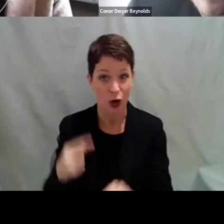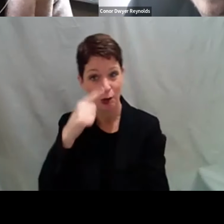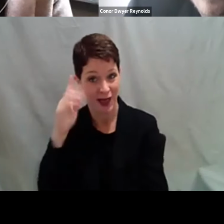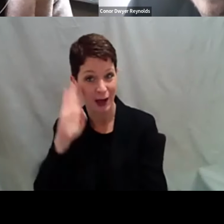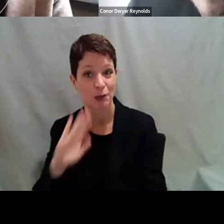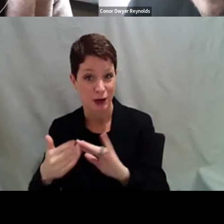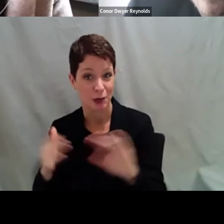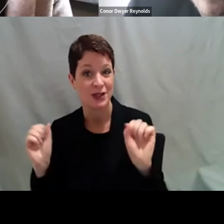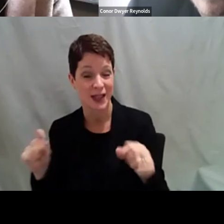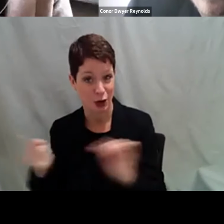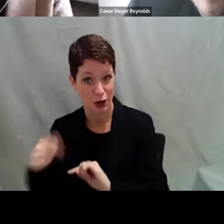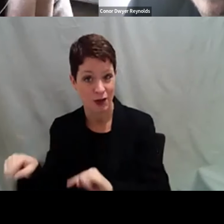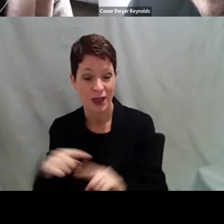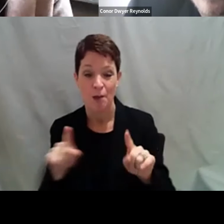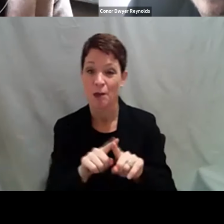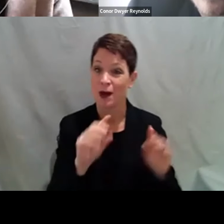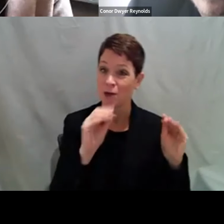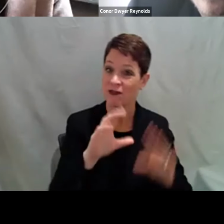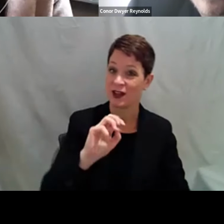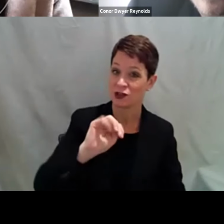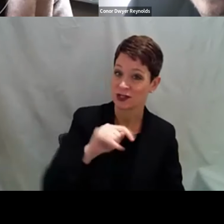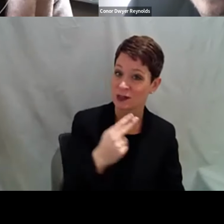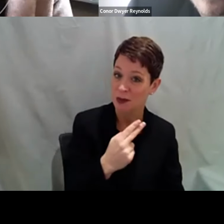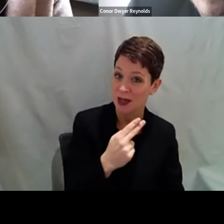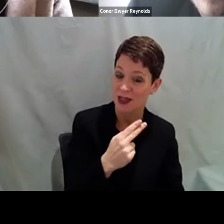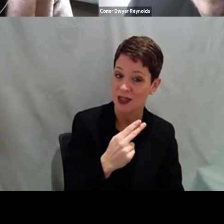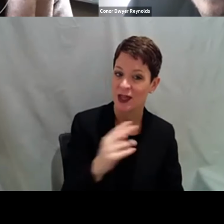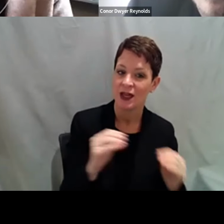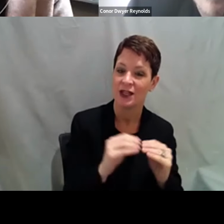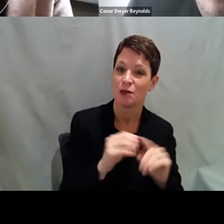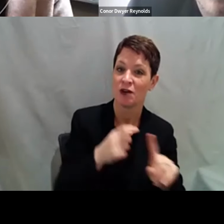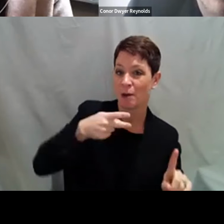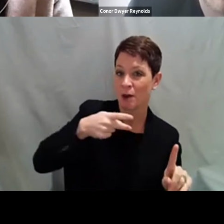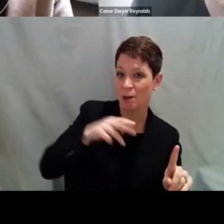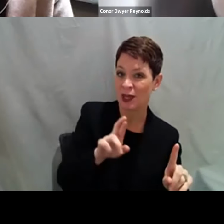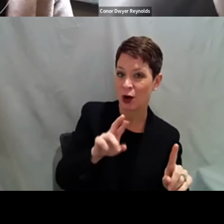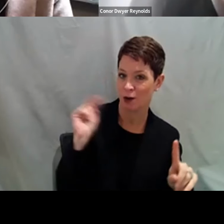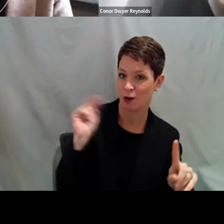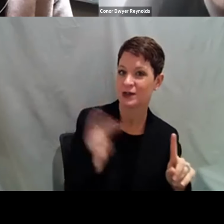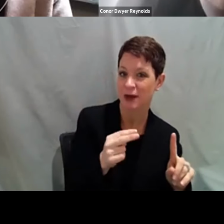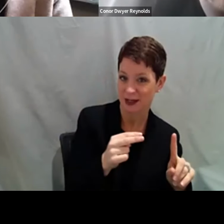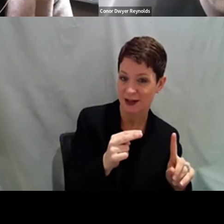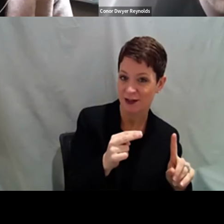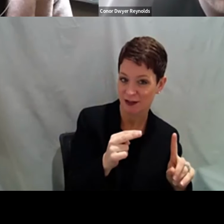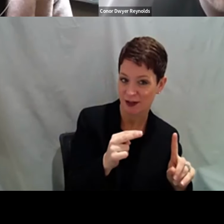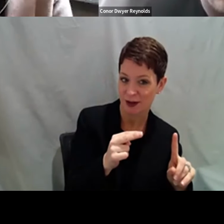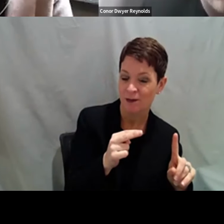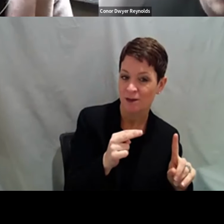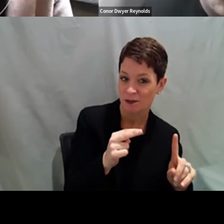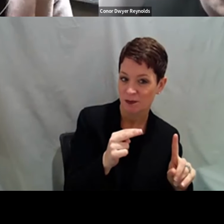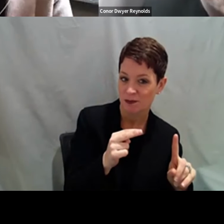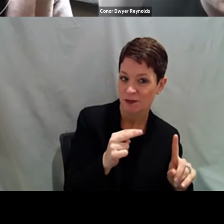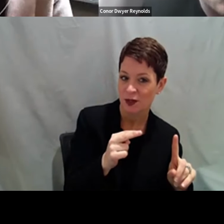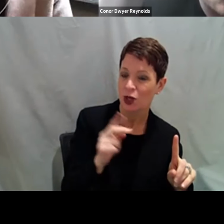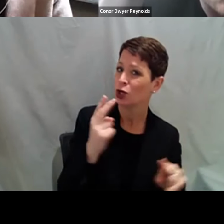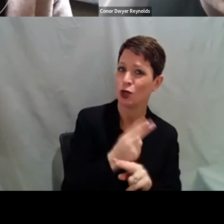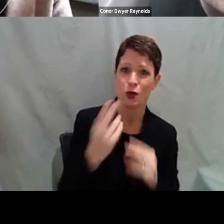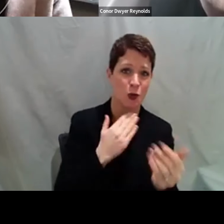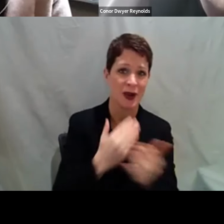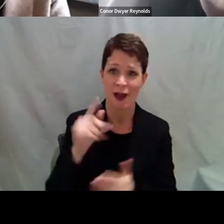communities, whereas Professor Smith comes more from a PR perspective and suggests that you use